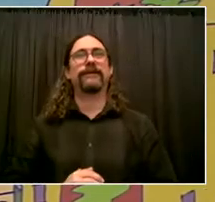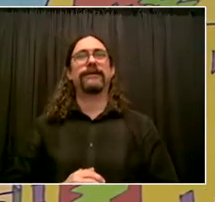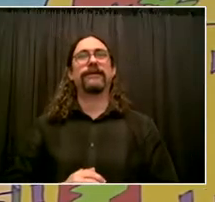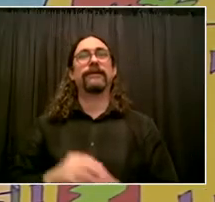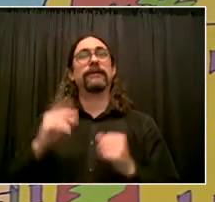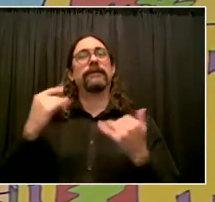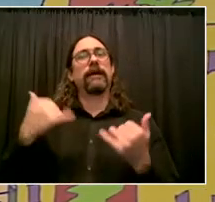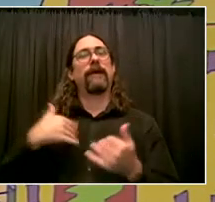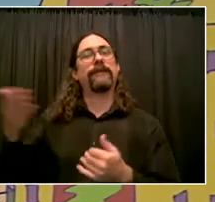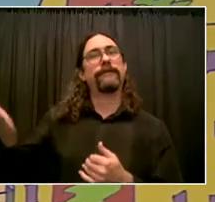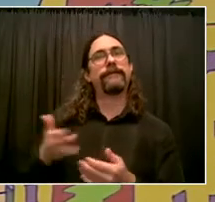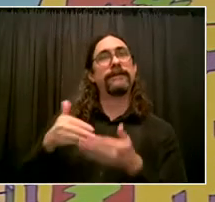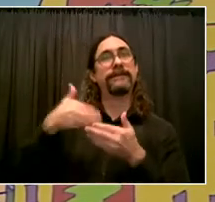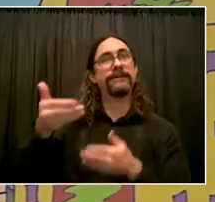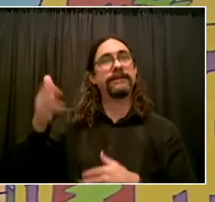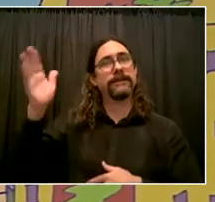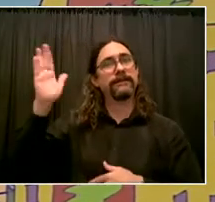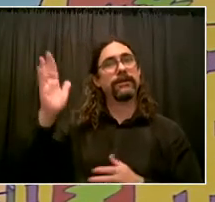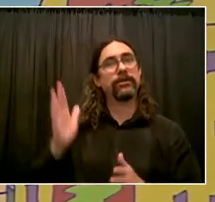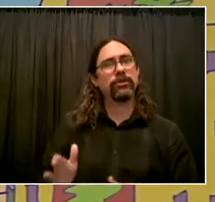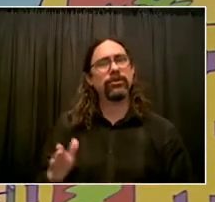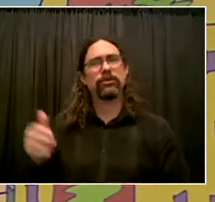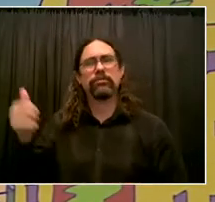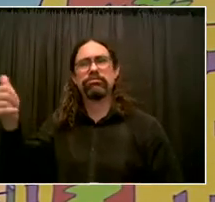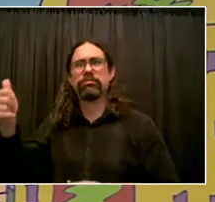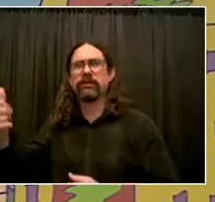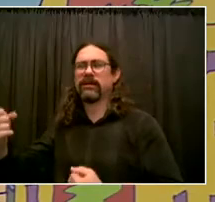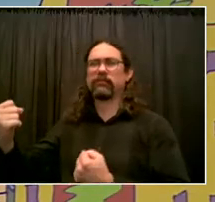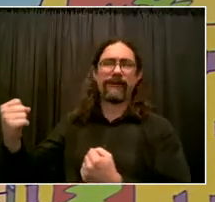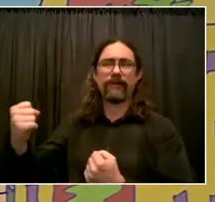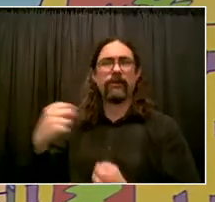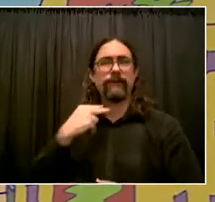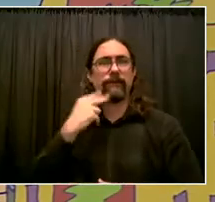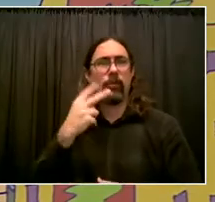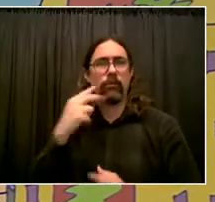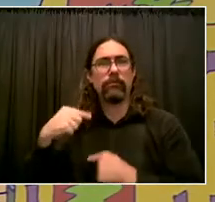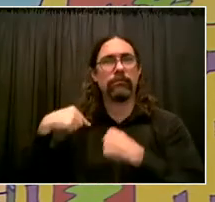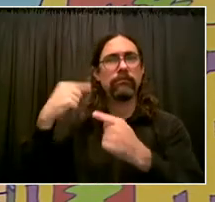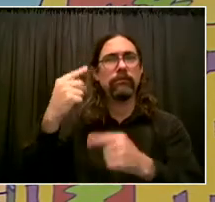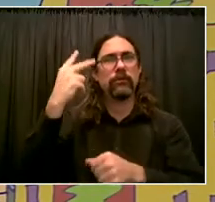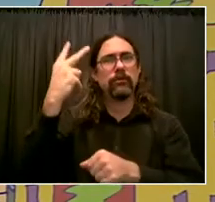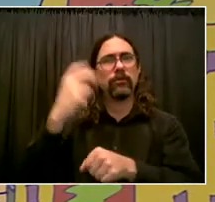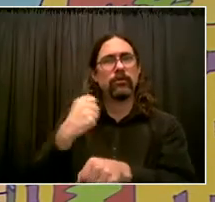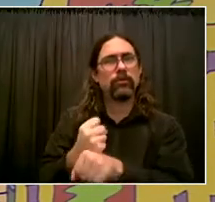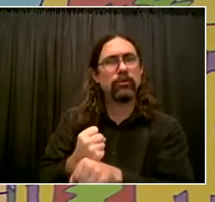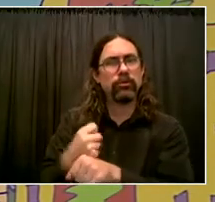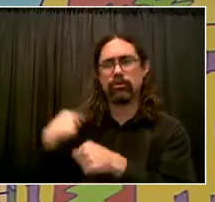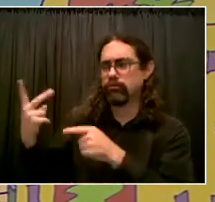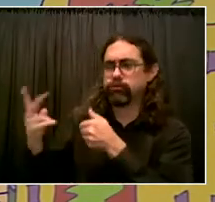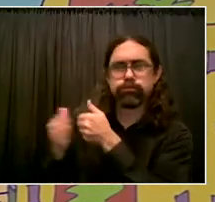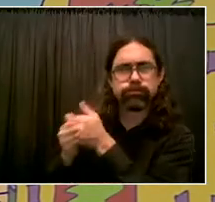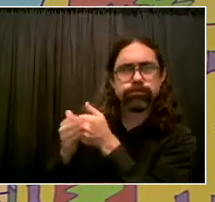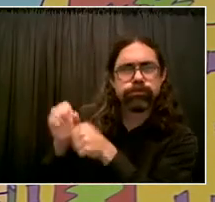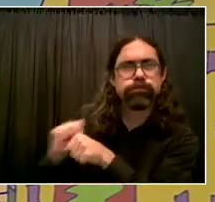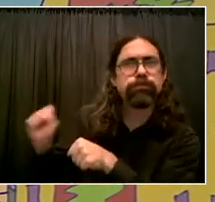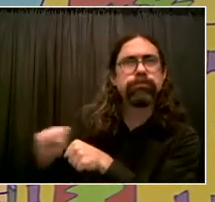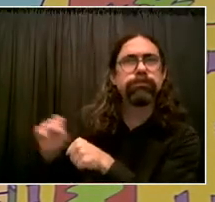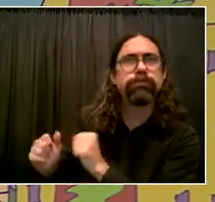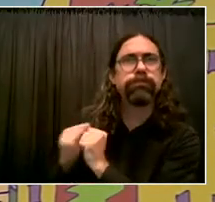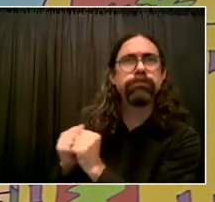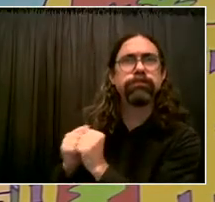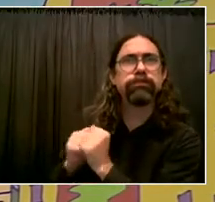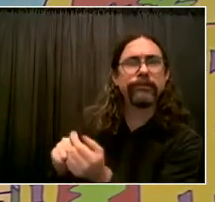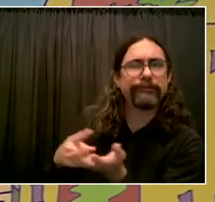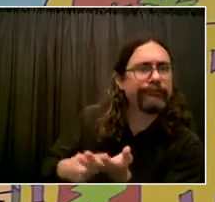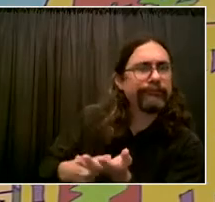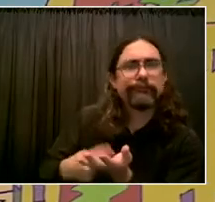2 years we've been through together. She's spoken about how we have to address COVID and also address it in a way that